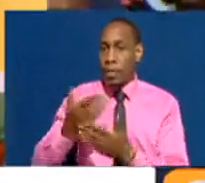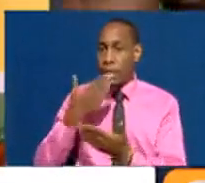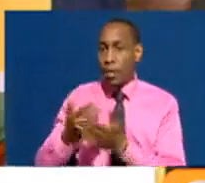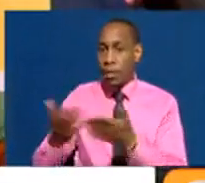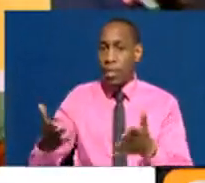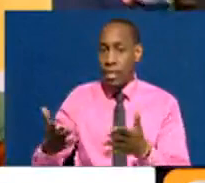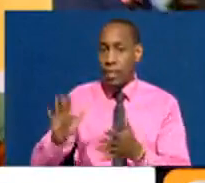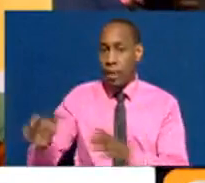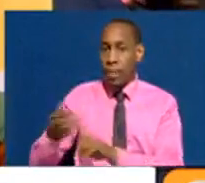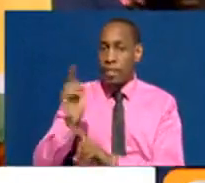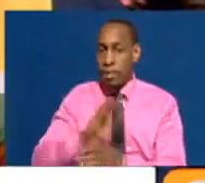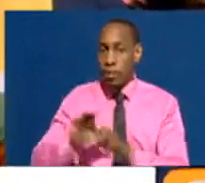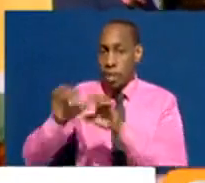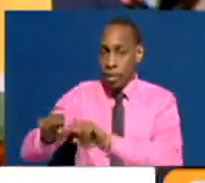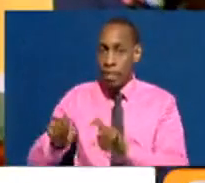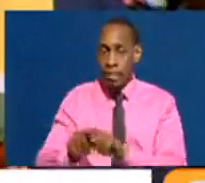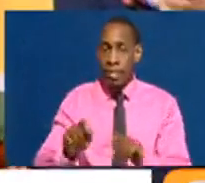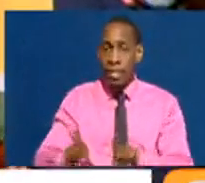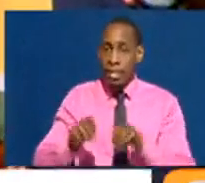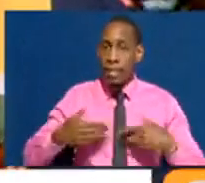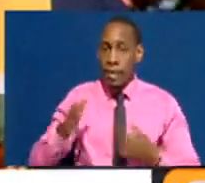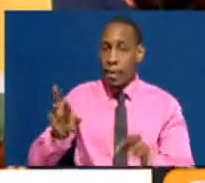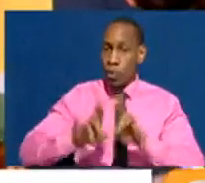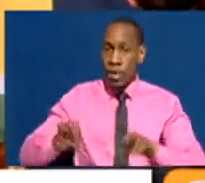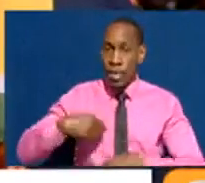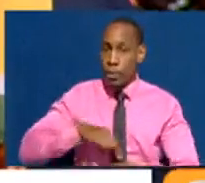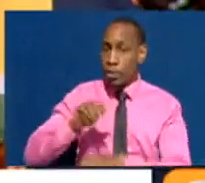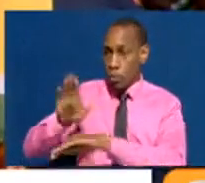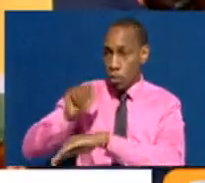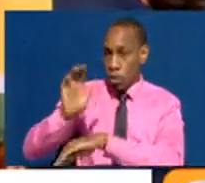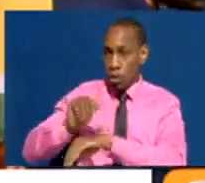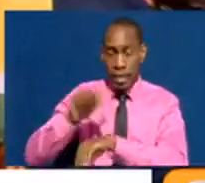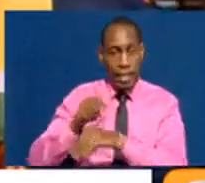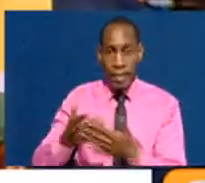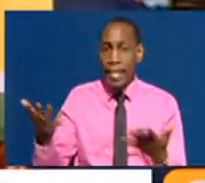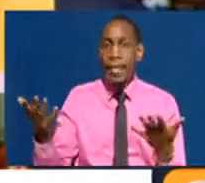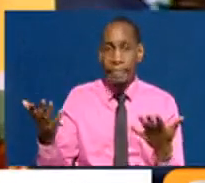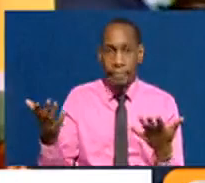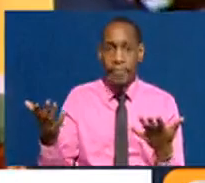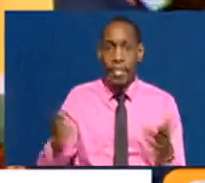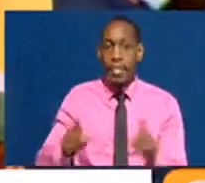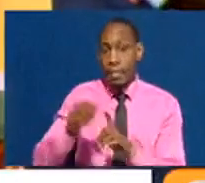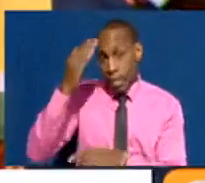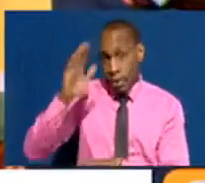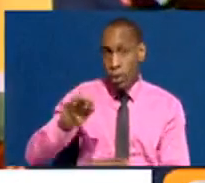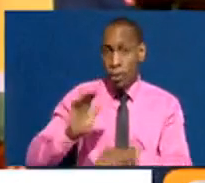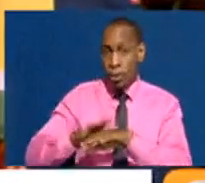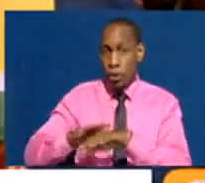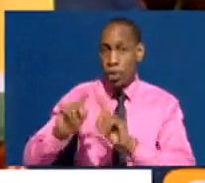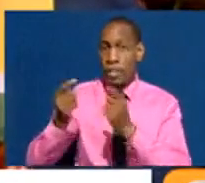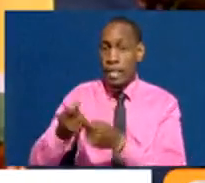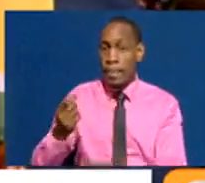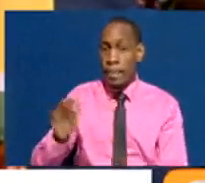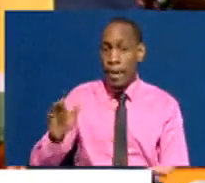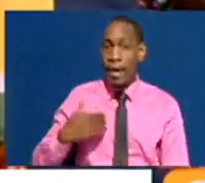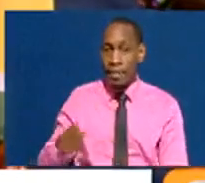shall take over and do. And I'm glad that you are available for us to call upon you at any time. I know you also have a good team, and we